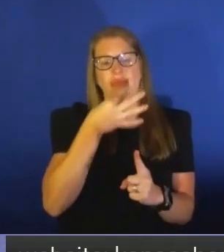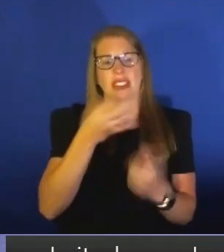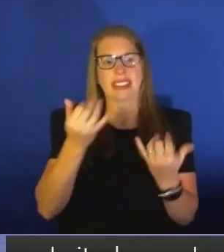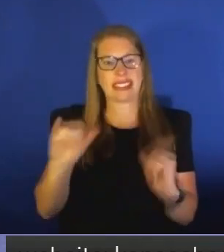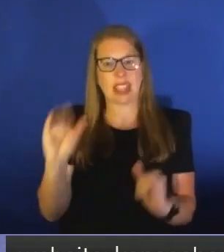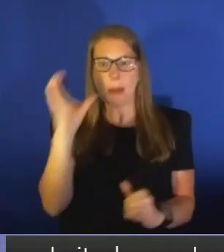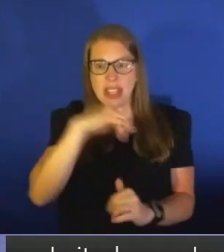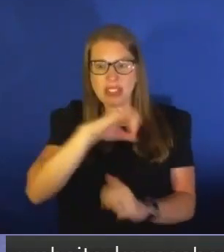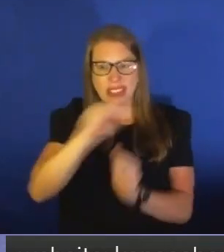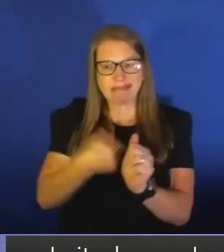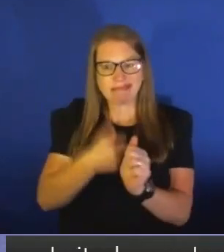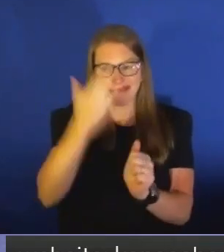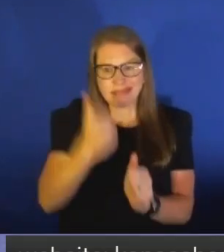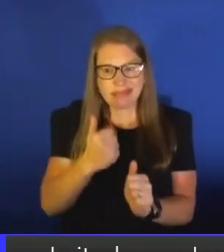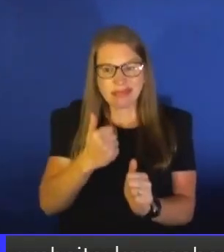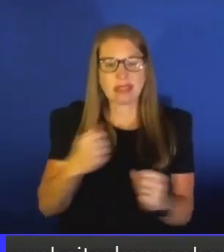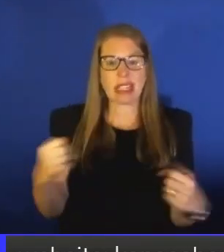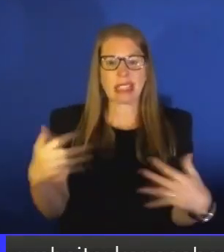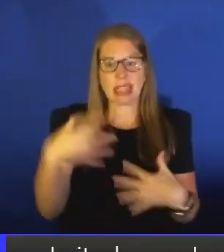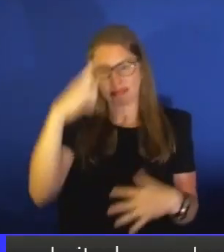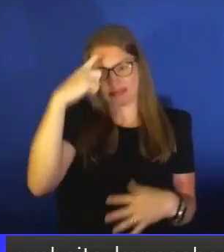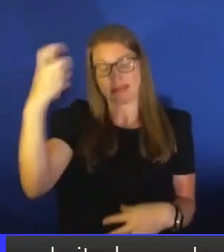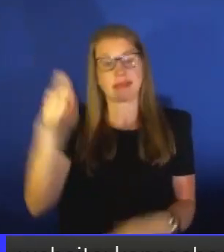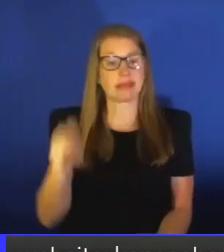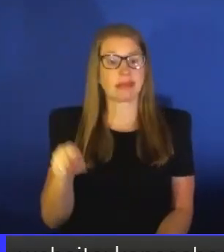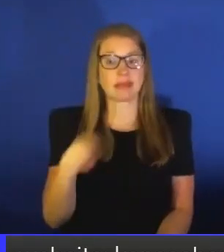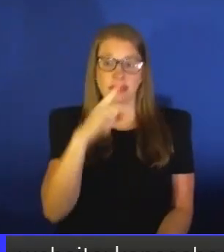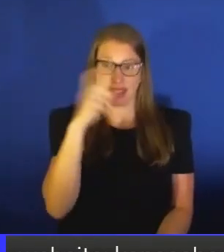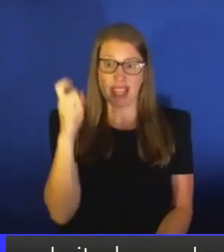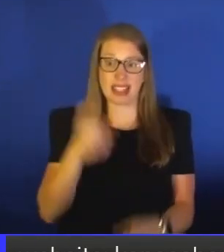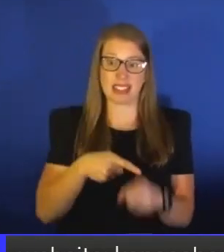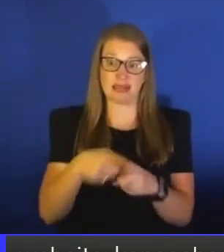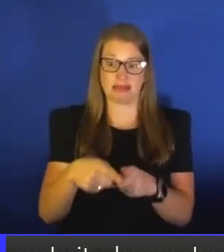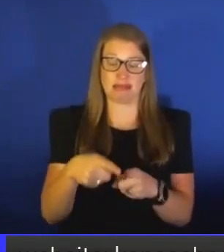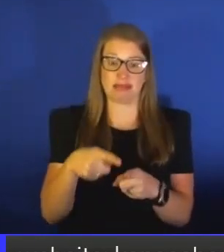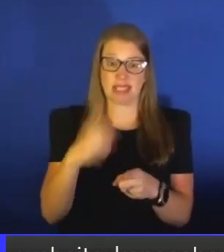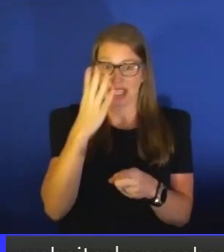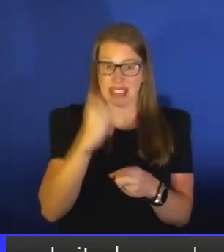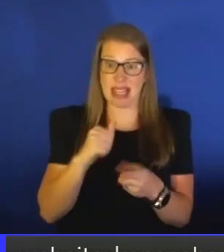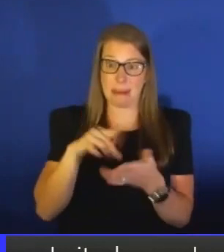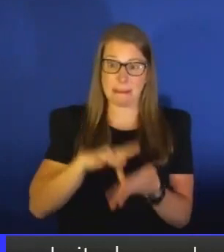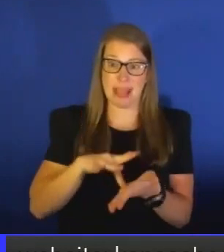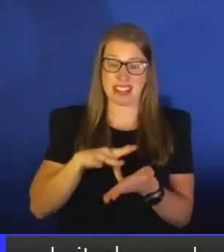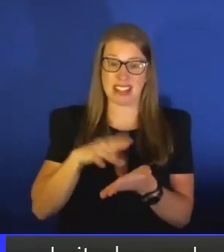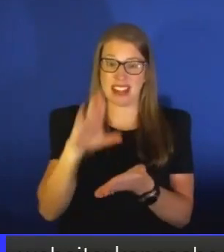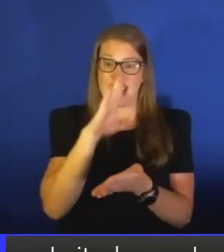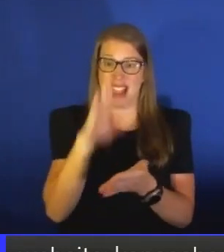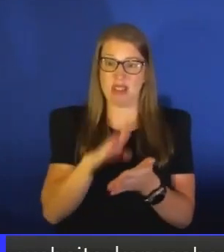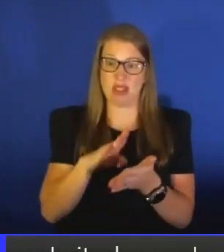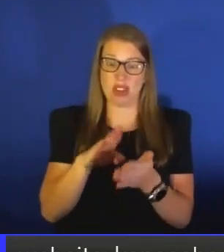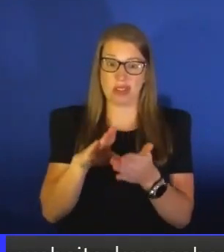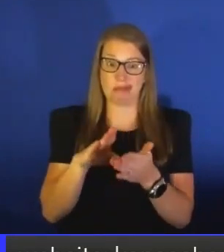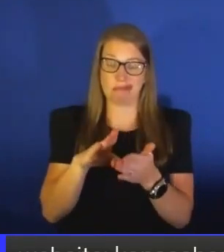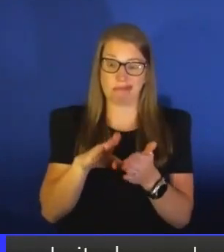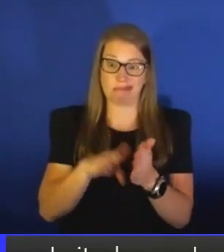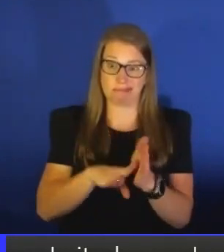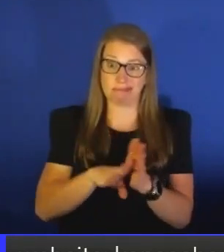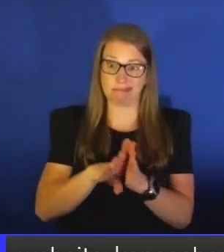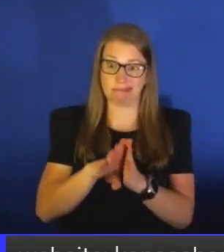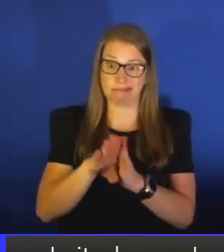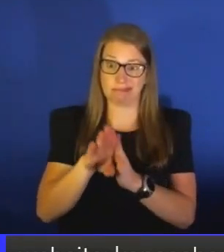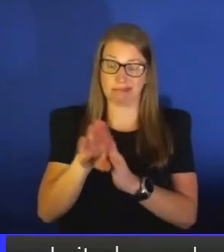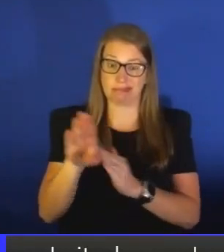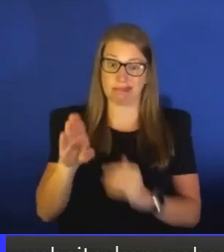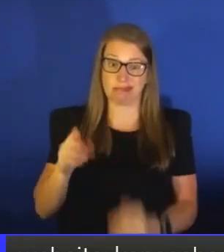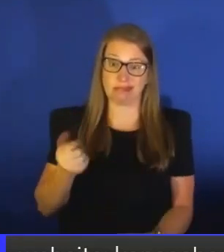sleep and nightmares and all sorts of things. To a large degree, it's because the field of sleep medicine has really never came about until around the 1980s. You know, as far as the vast majority